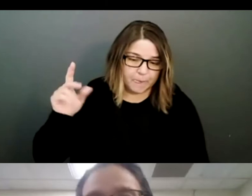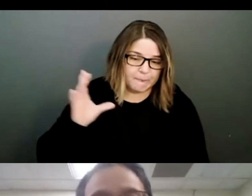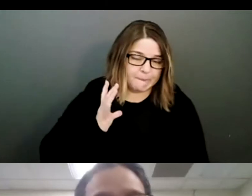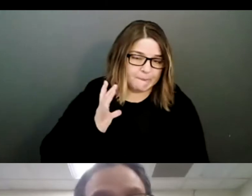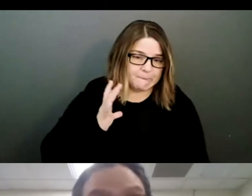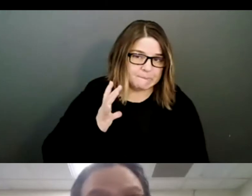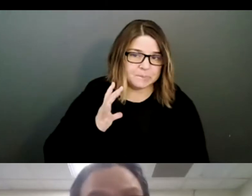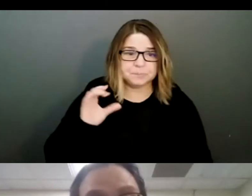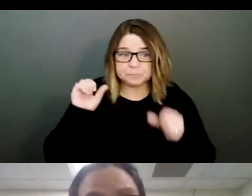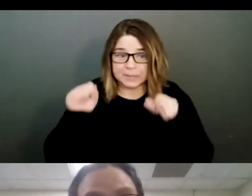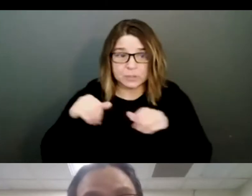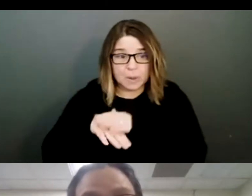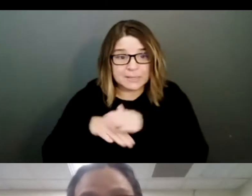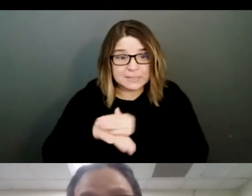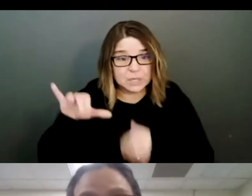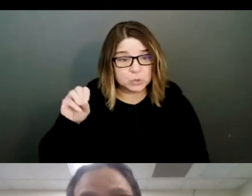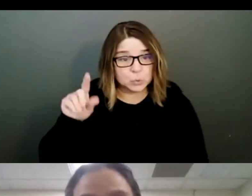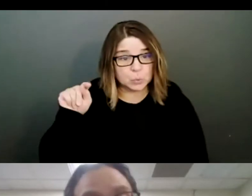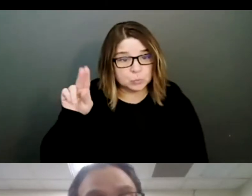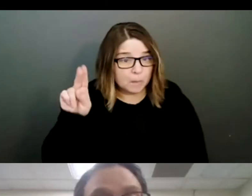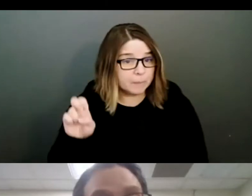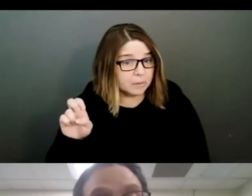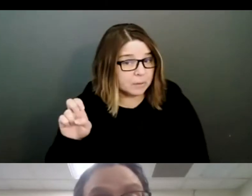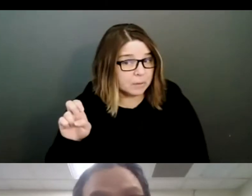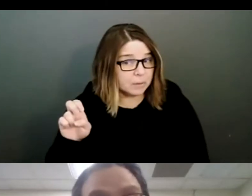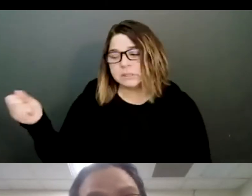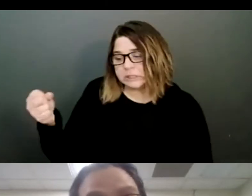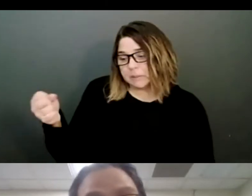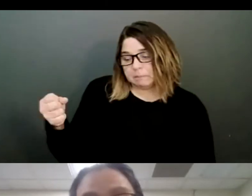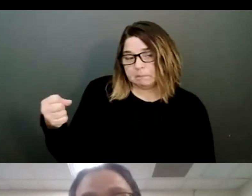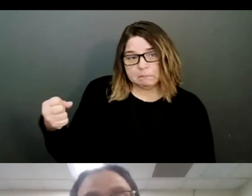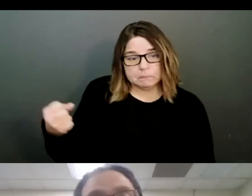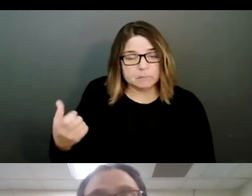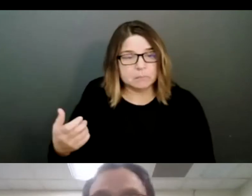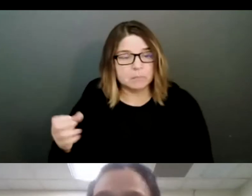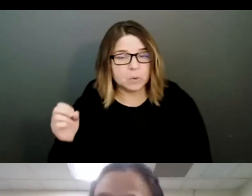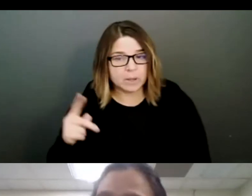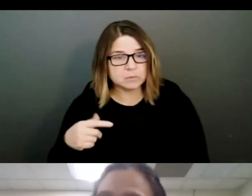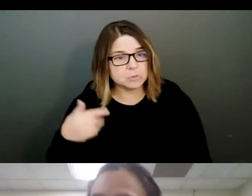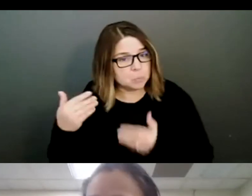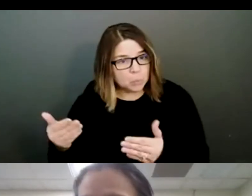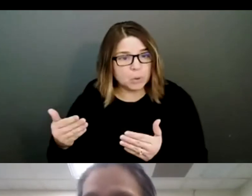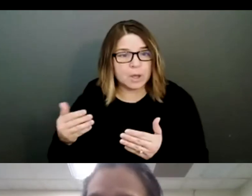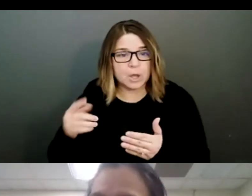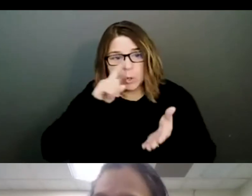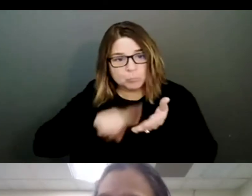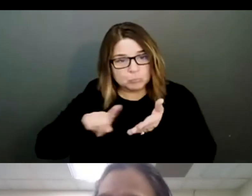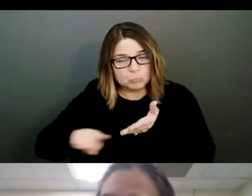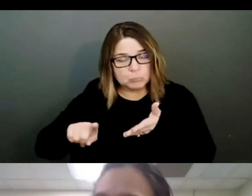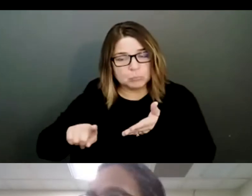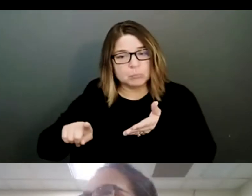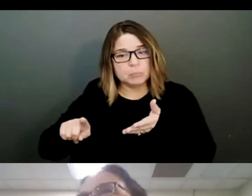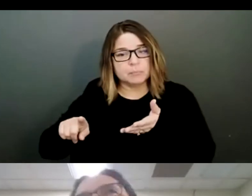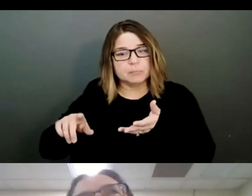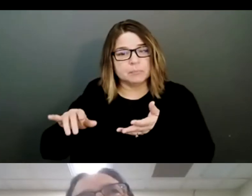can you access YouTube? And they said, yeah, we can, I said, well, then look up on there,